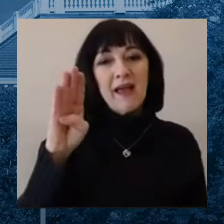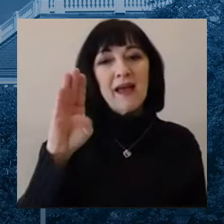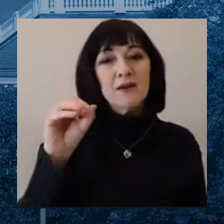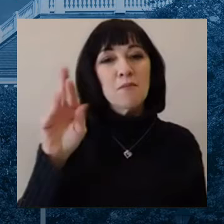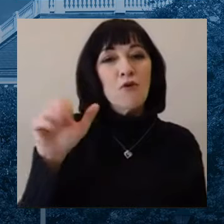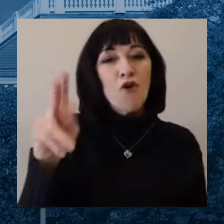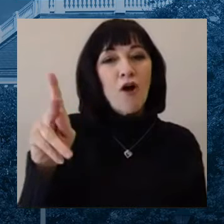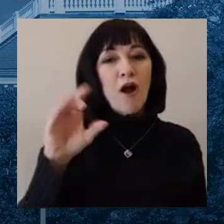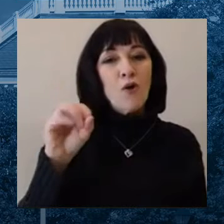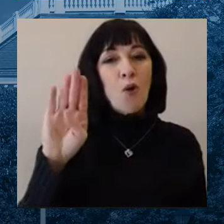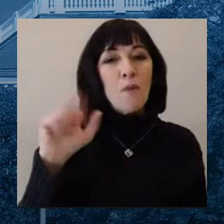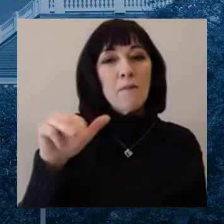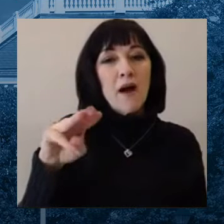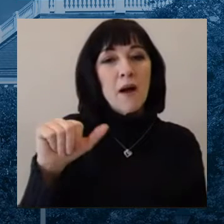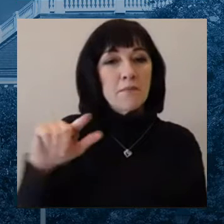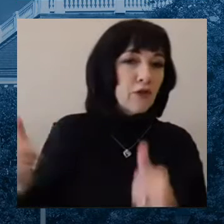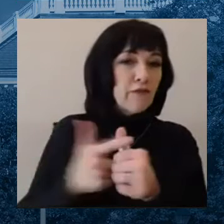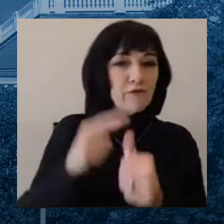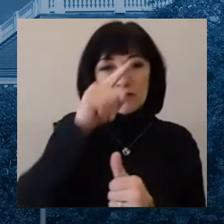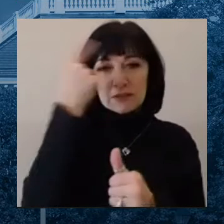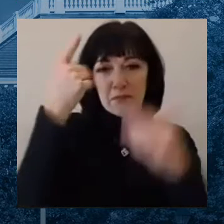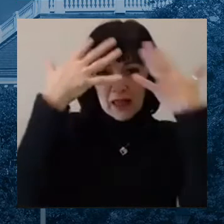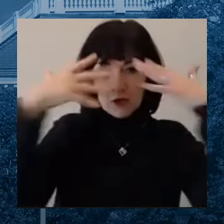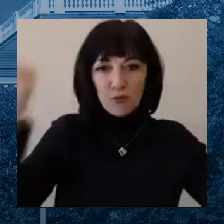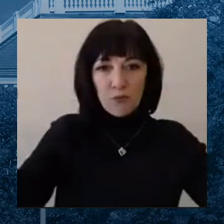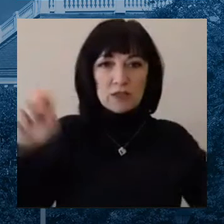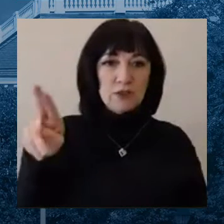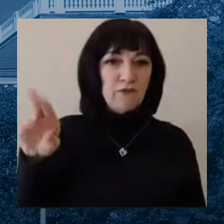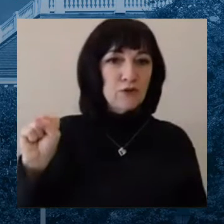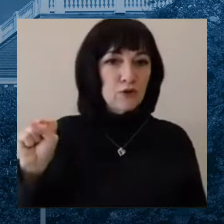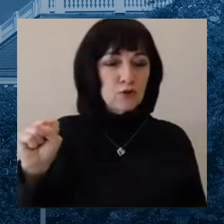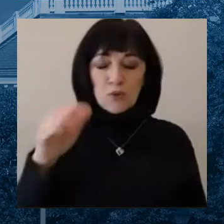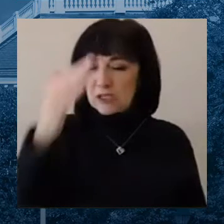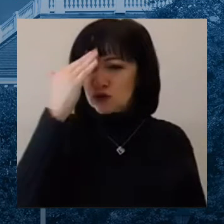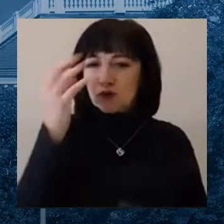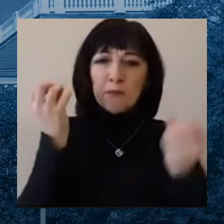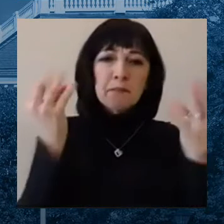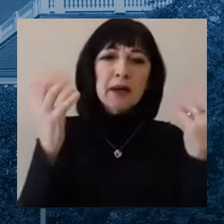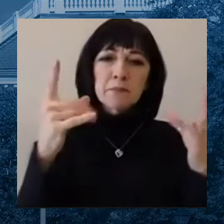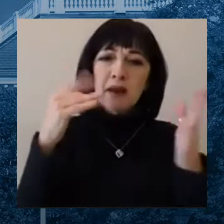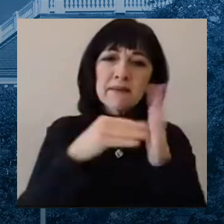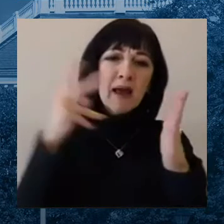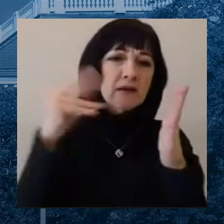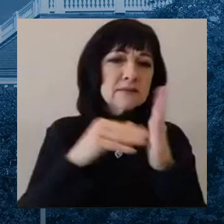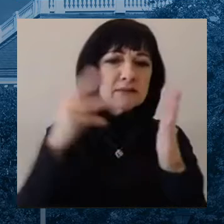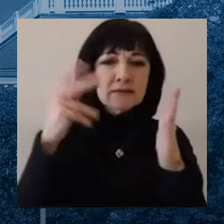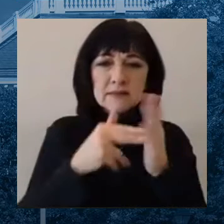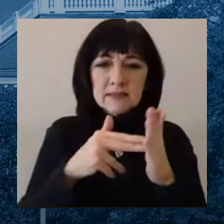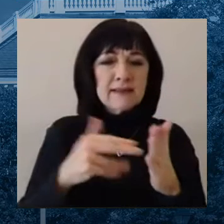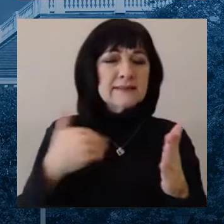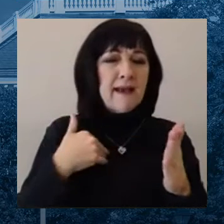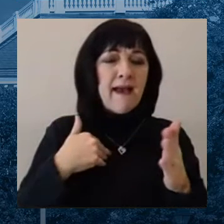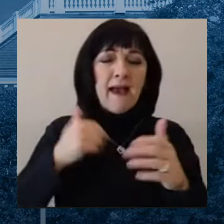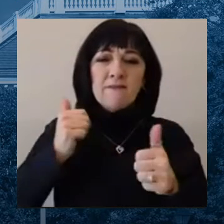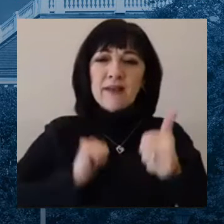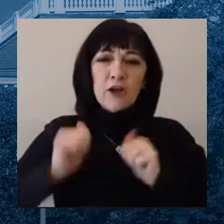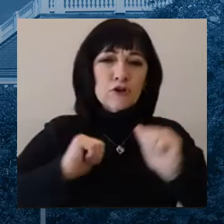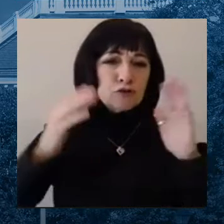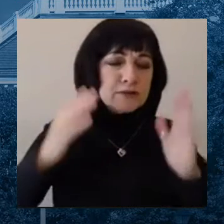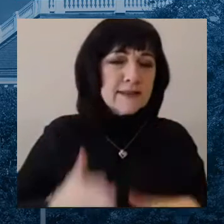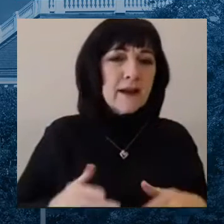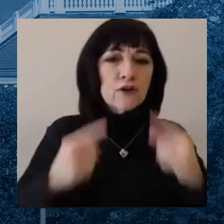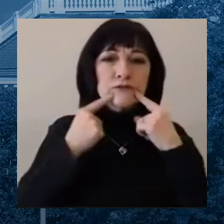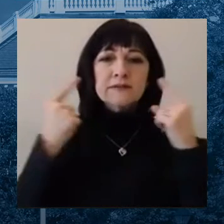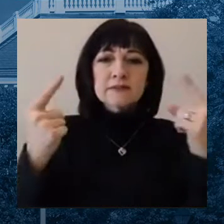Black president of the United States. And there are thousands and thousands of Black inventors, entertainers, business people, prominent people,